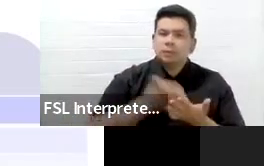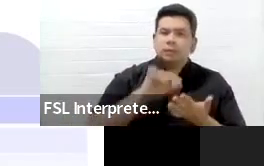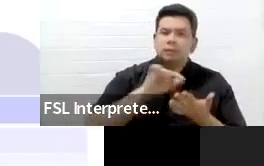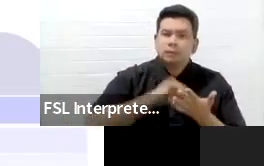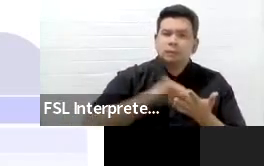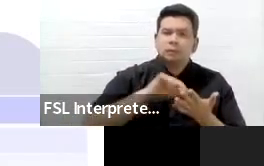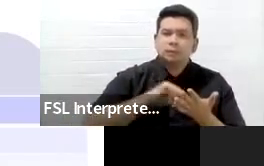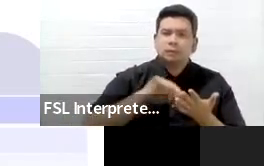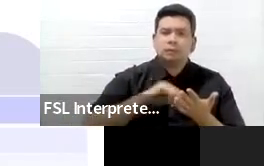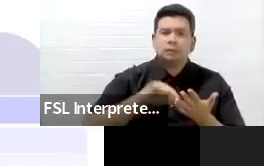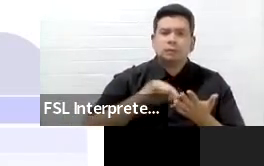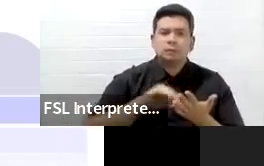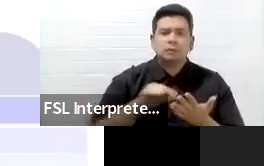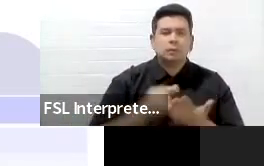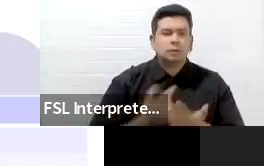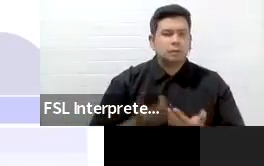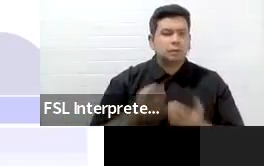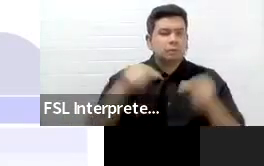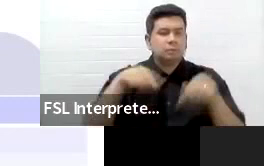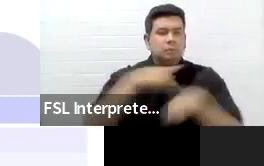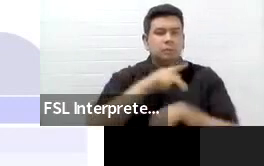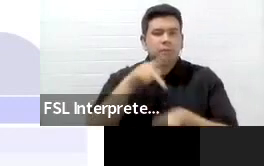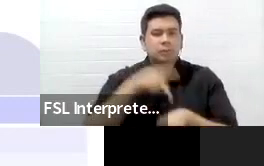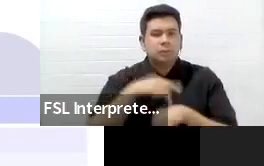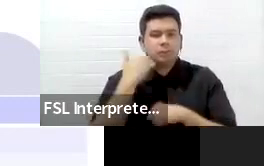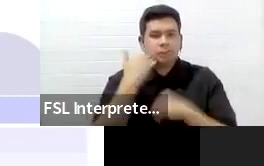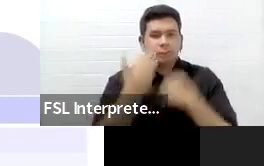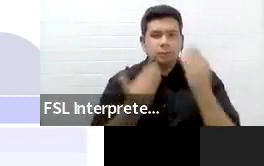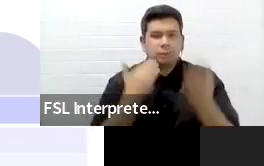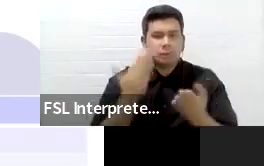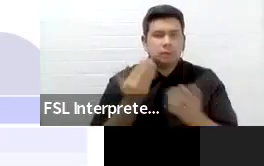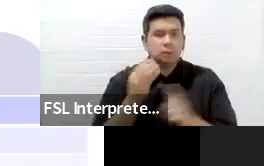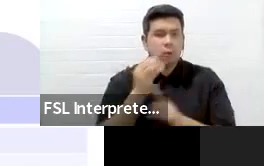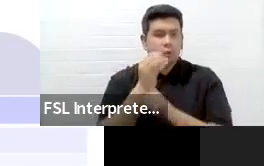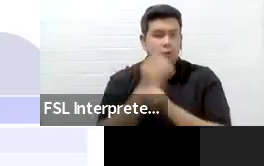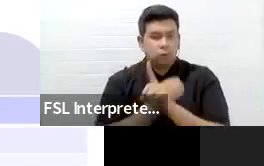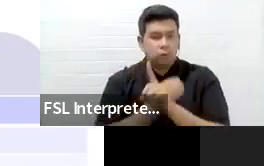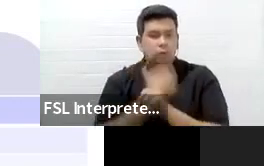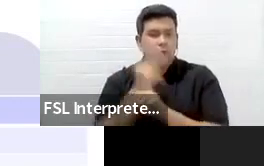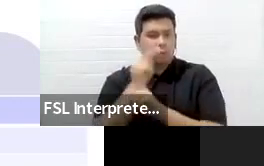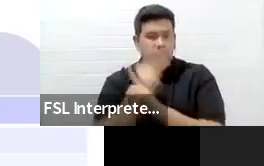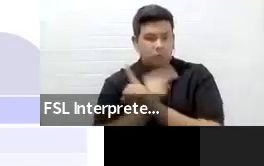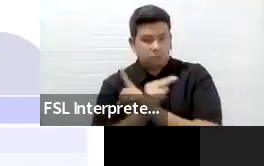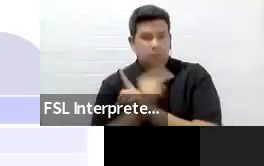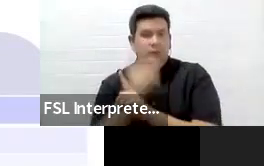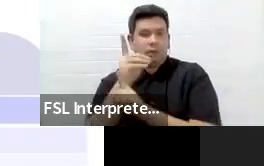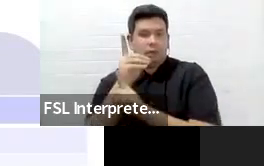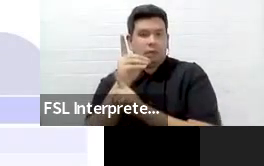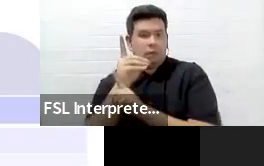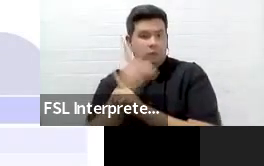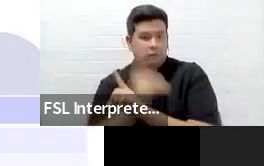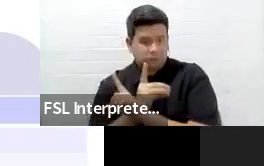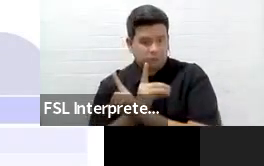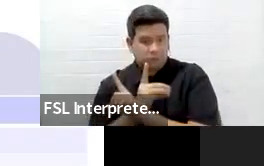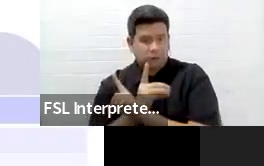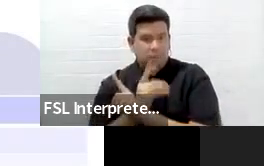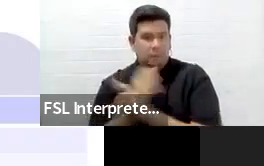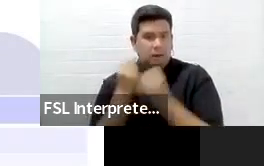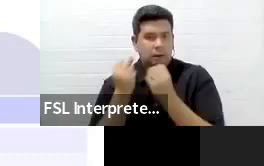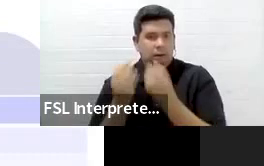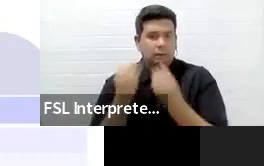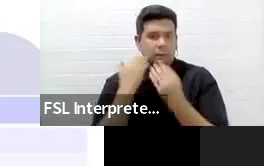deaths actually occurred in the months of October, November, and December. The second wave affected most